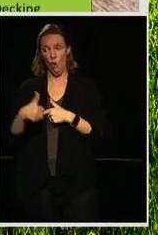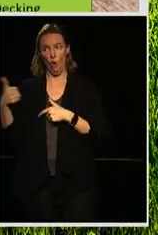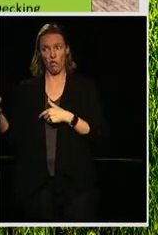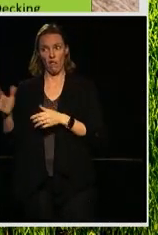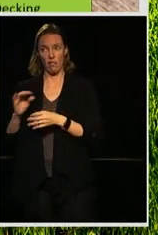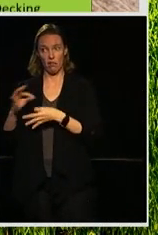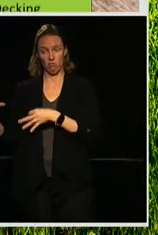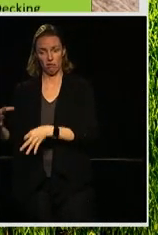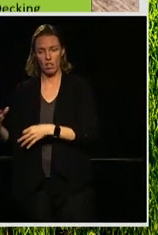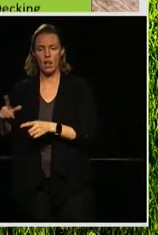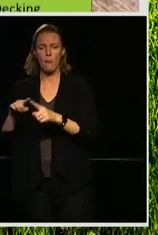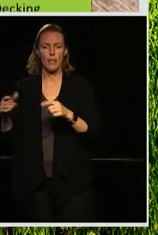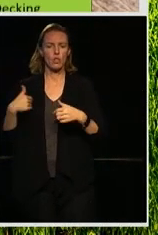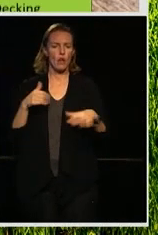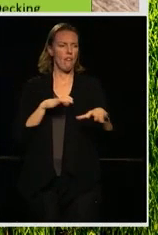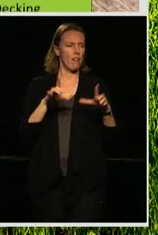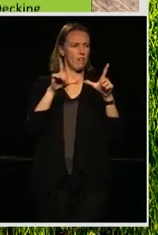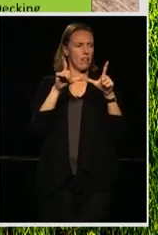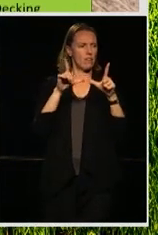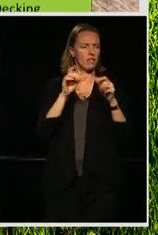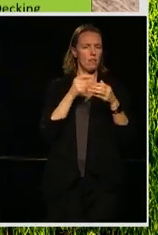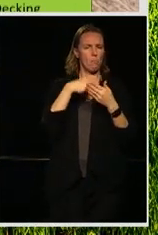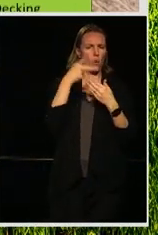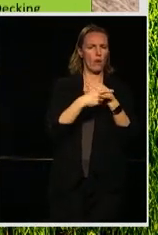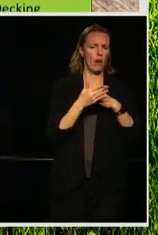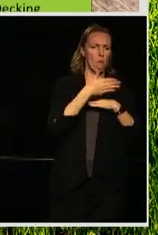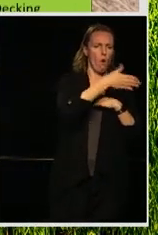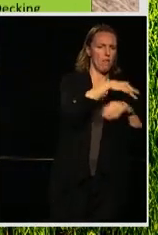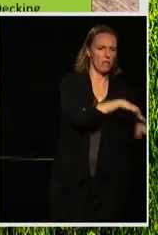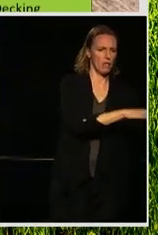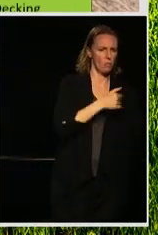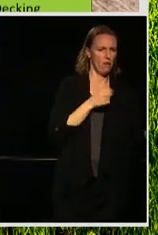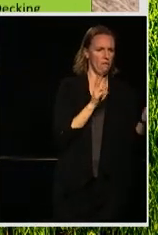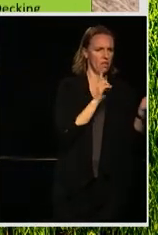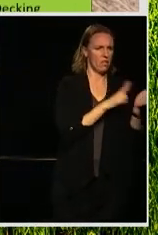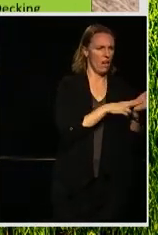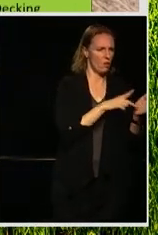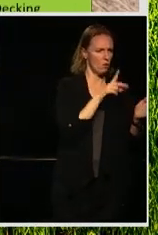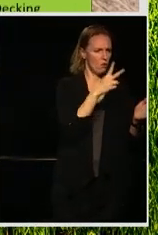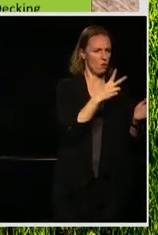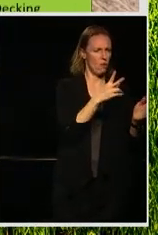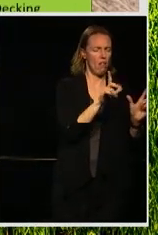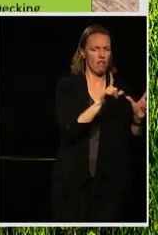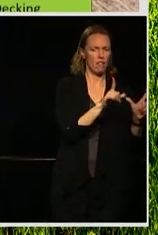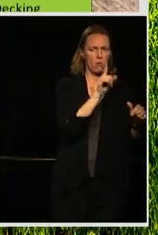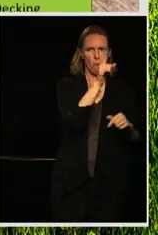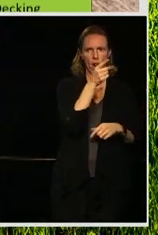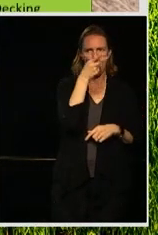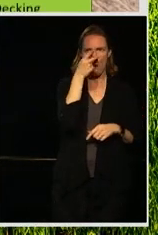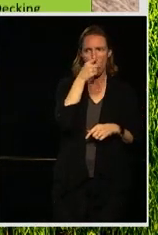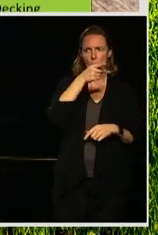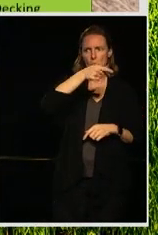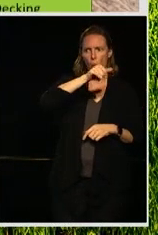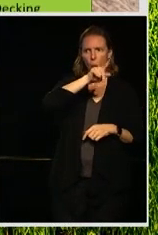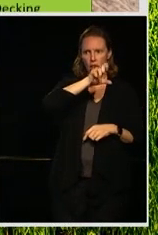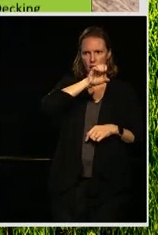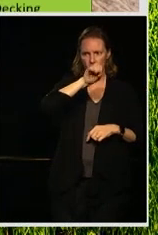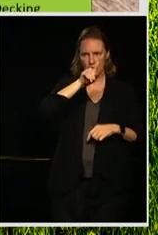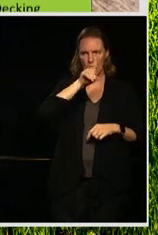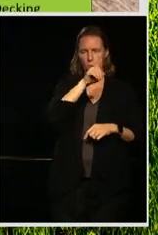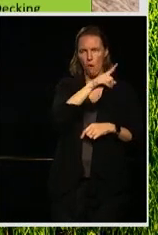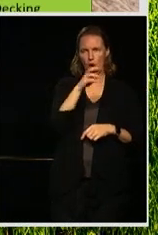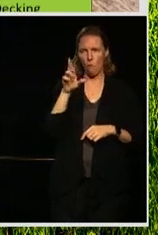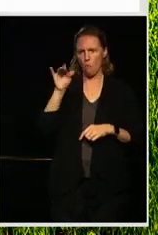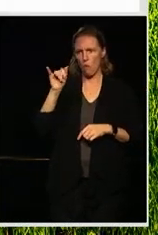have a licensing program overseas, which we have signed 2 licenses, 1 in Poland, 1 in Romania, to begin setting up